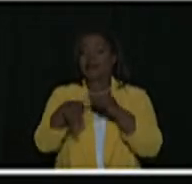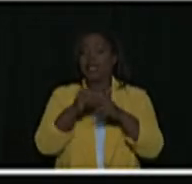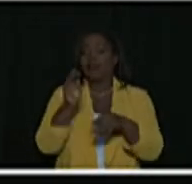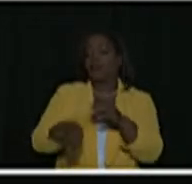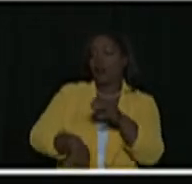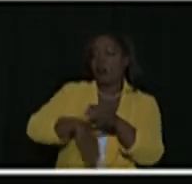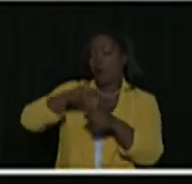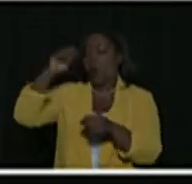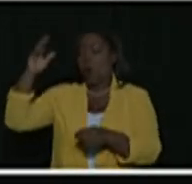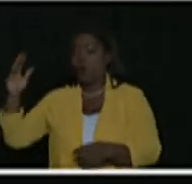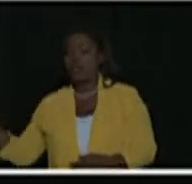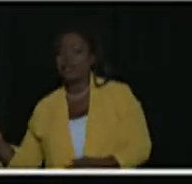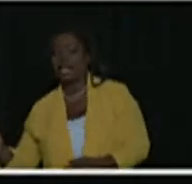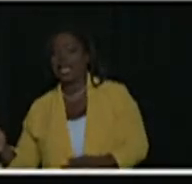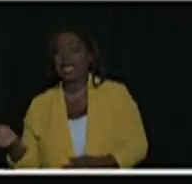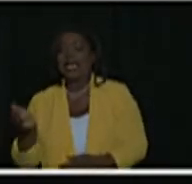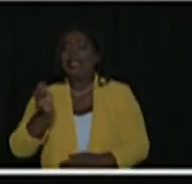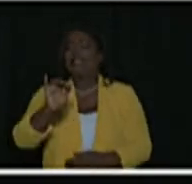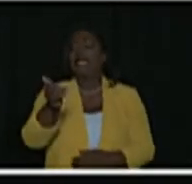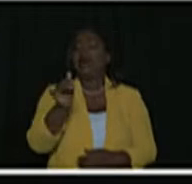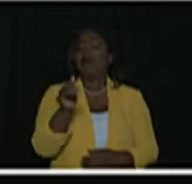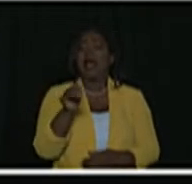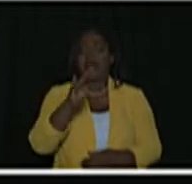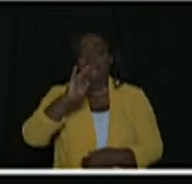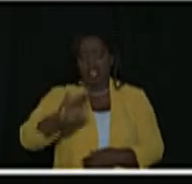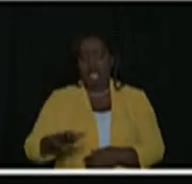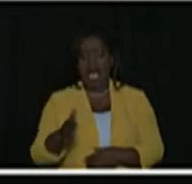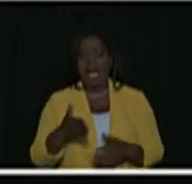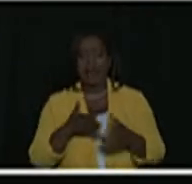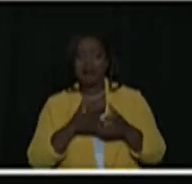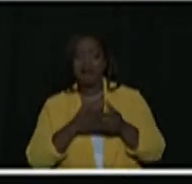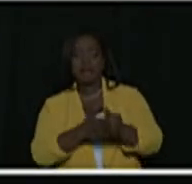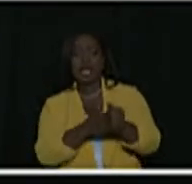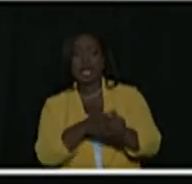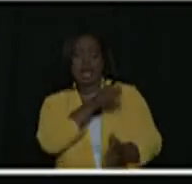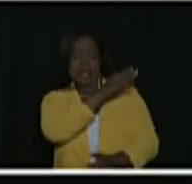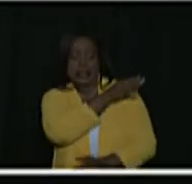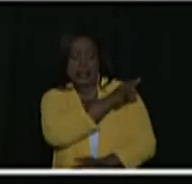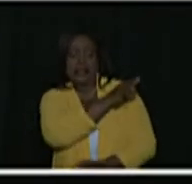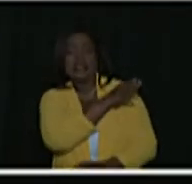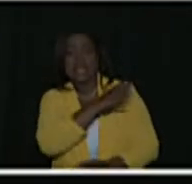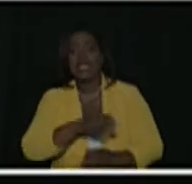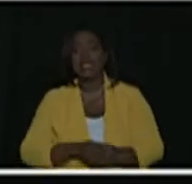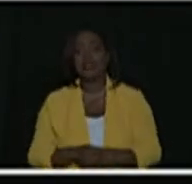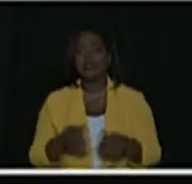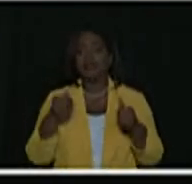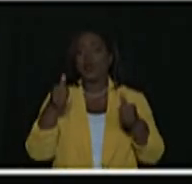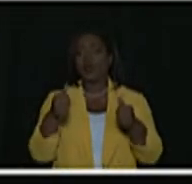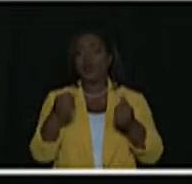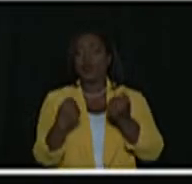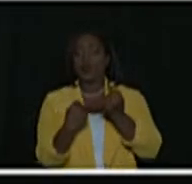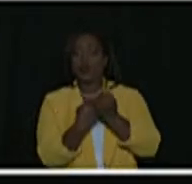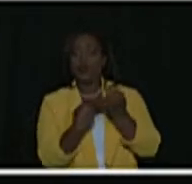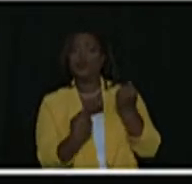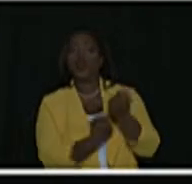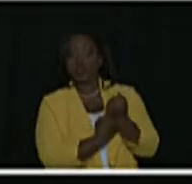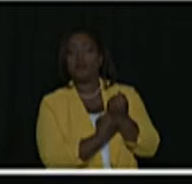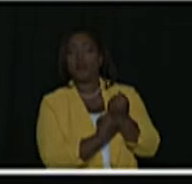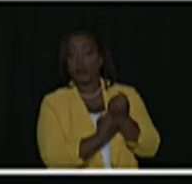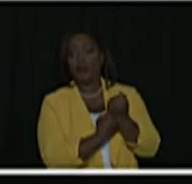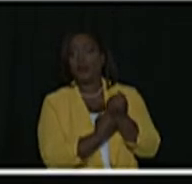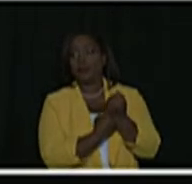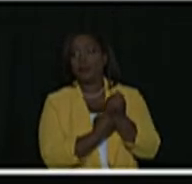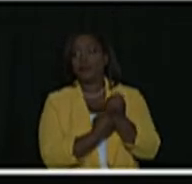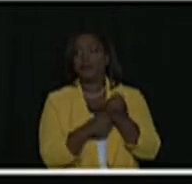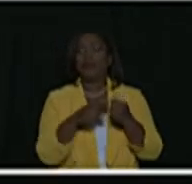the child guidance clinics in the Ministry of Health is a good support for us in terms of treating with those children. But I